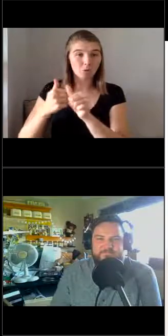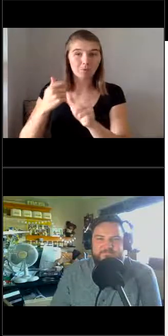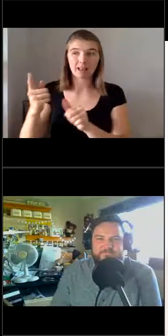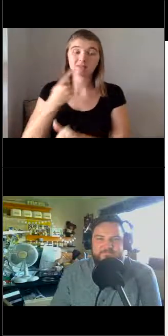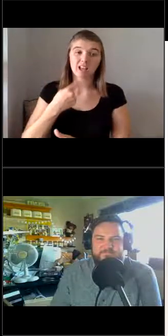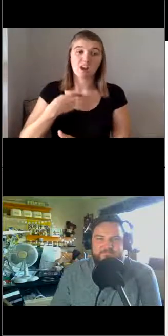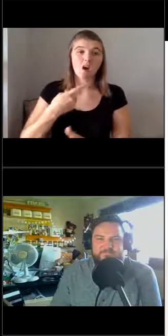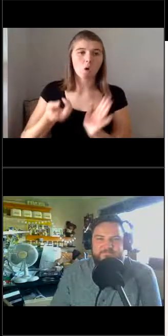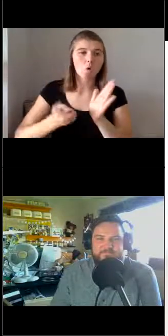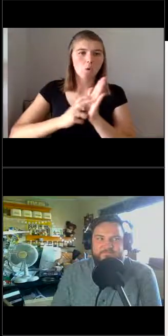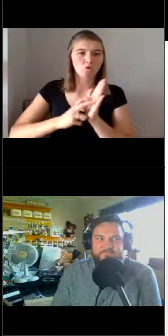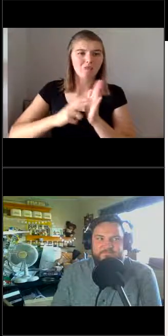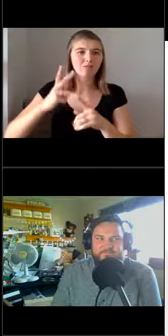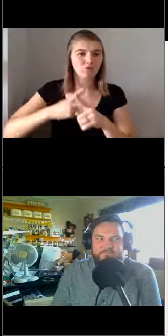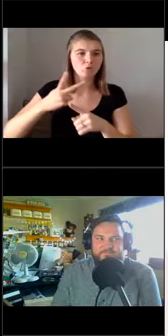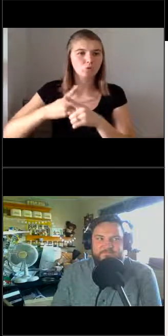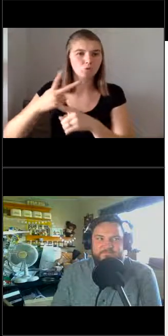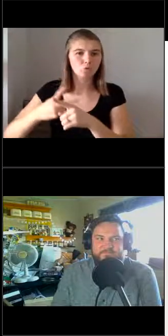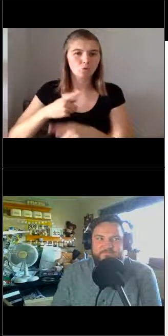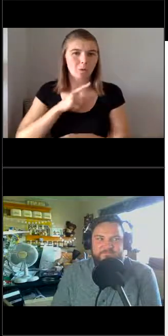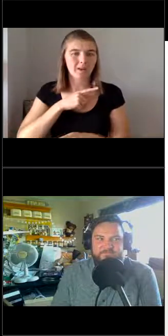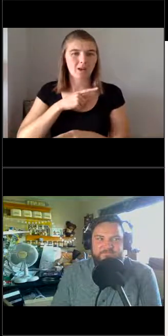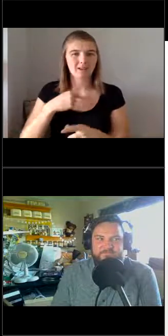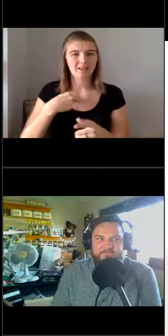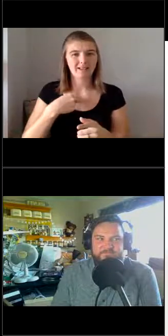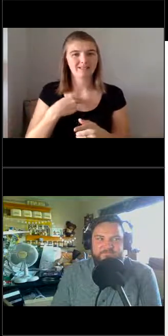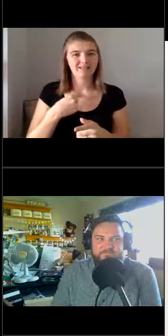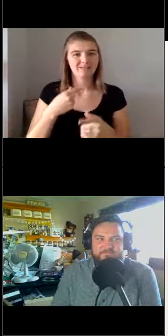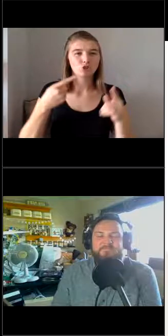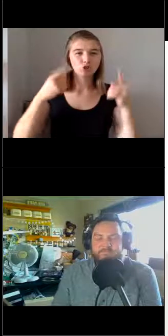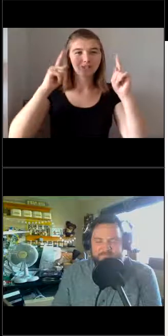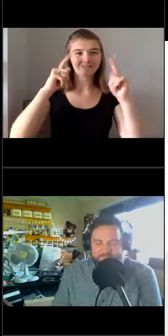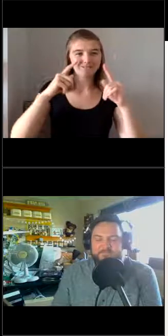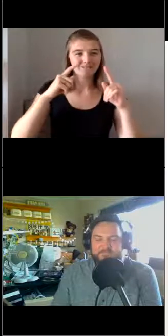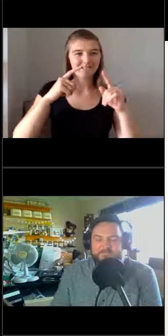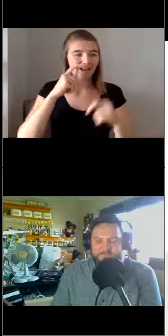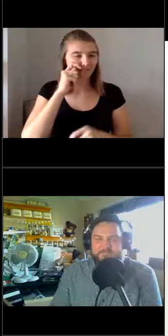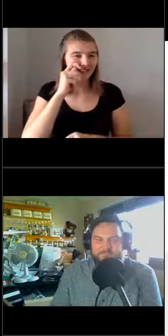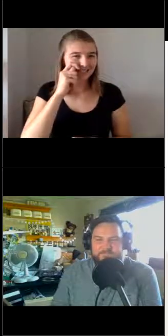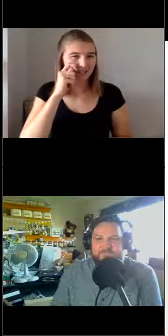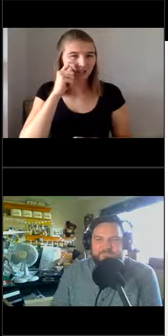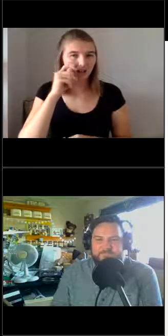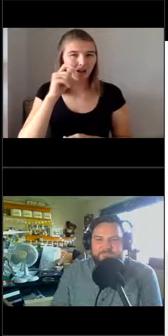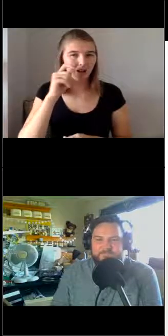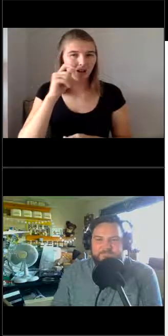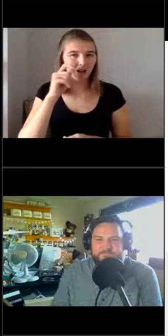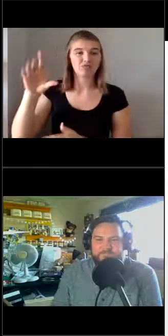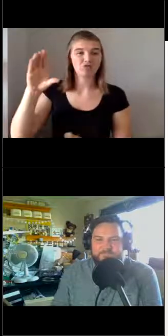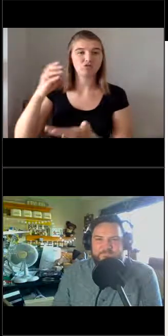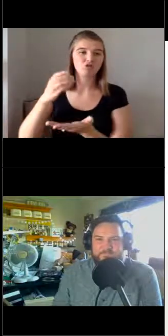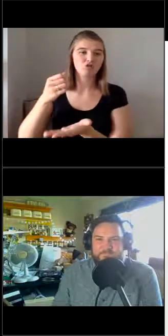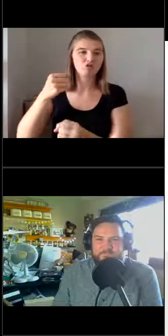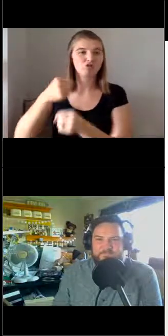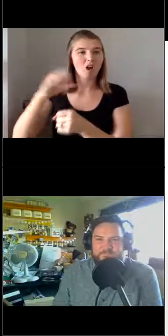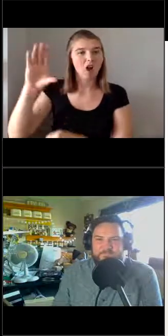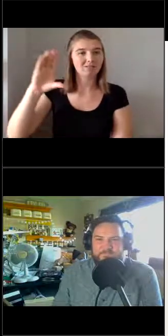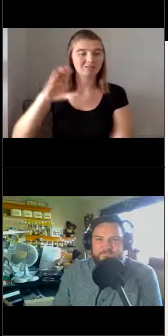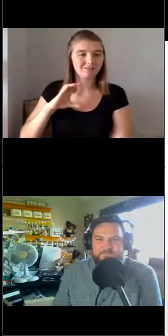I was on, I was a CI, so chief investigator on one of the grants. And COVID